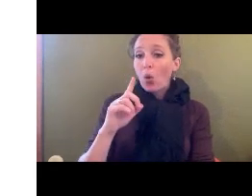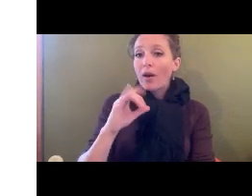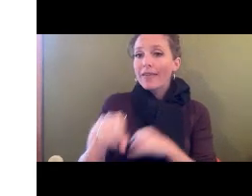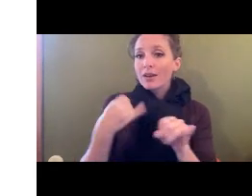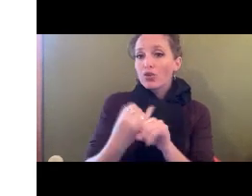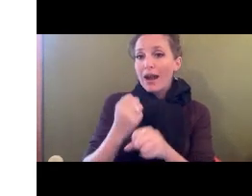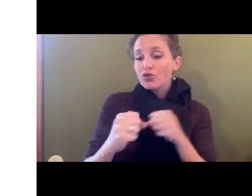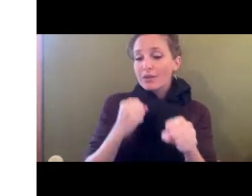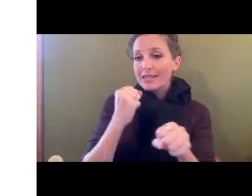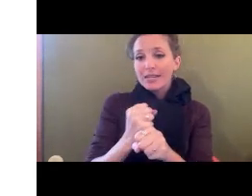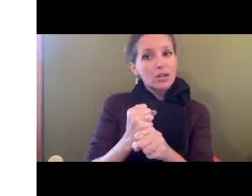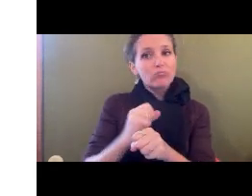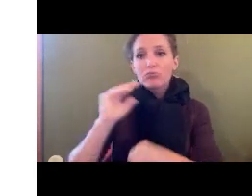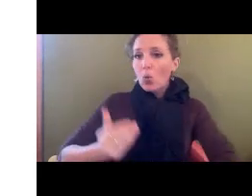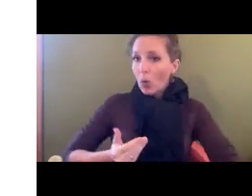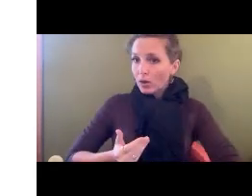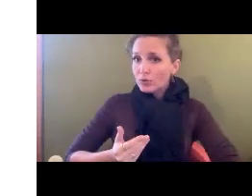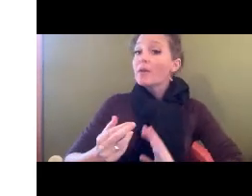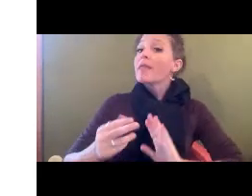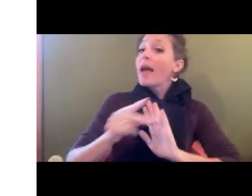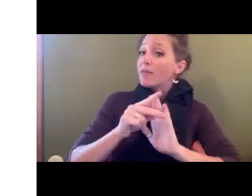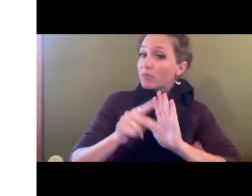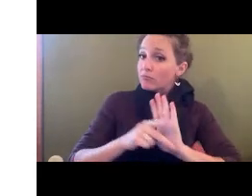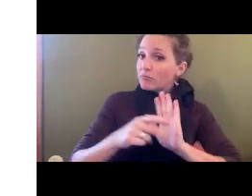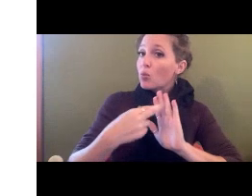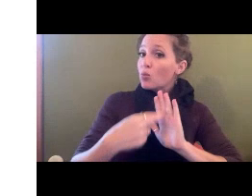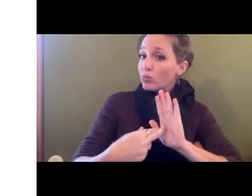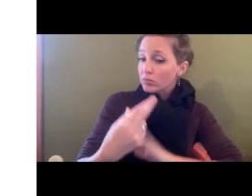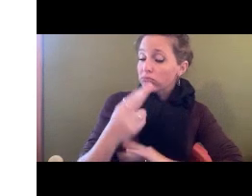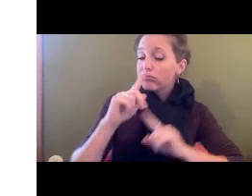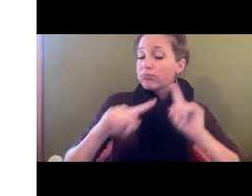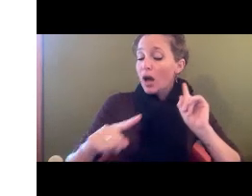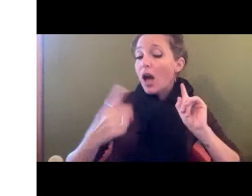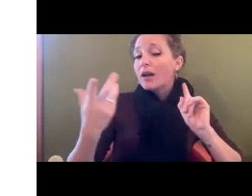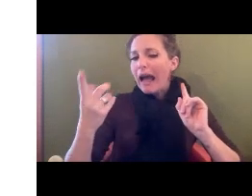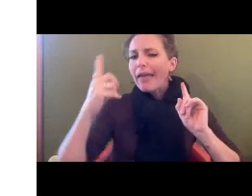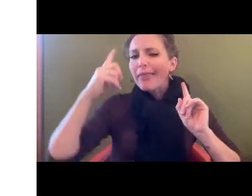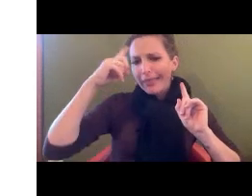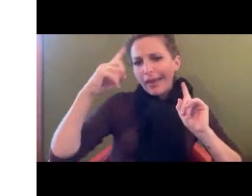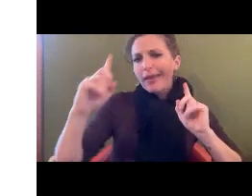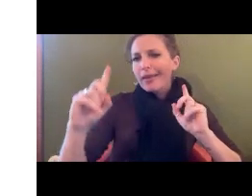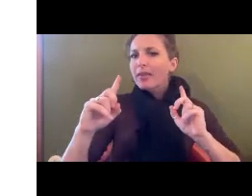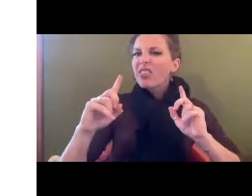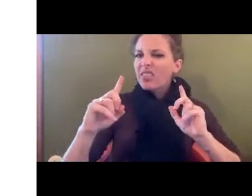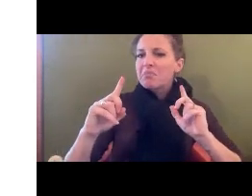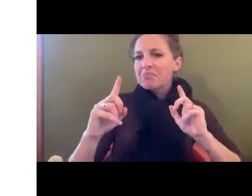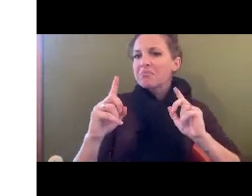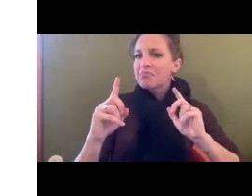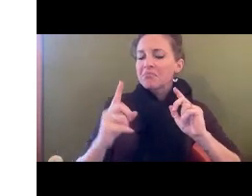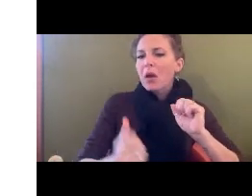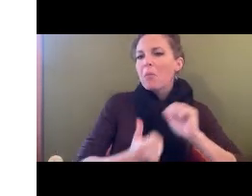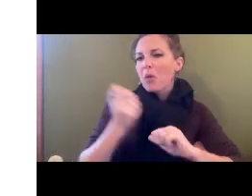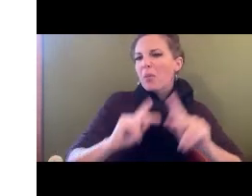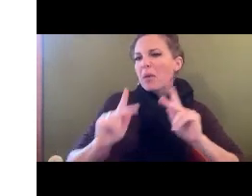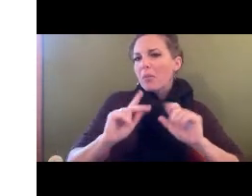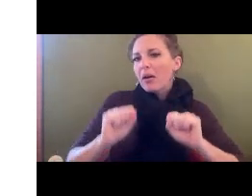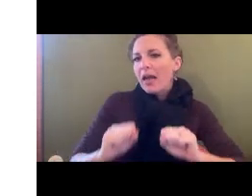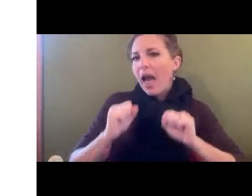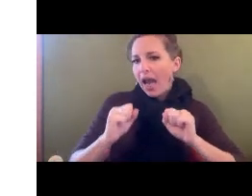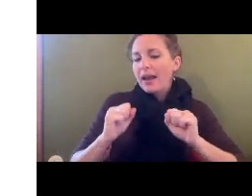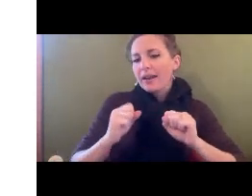welcome to. There are some guidelines, but they are fairly, I think, amenable for anybody that wants to participate. And